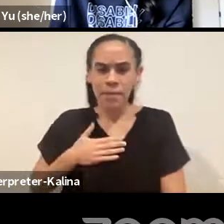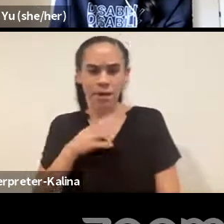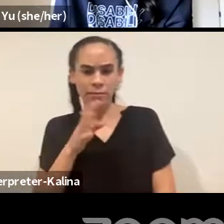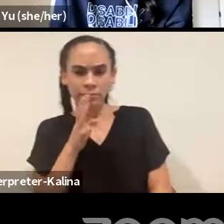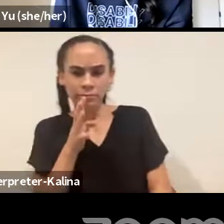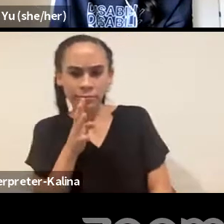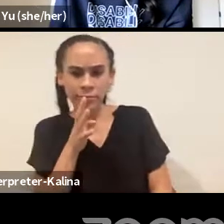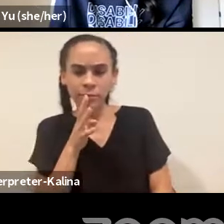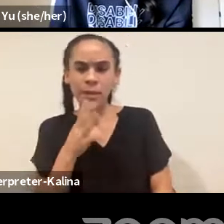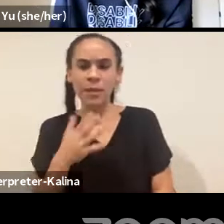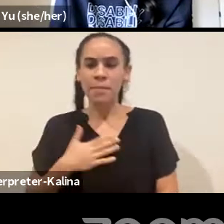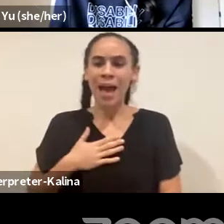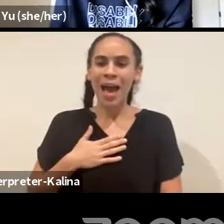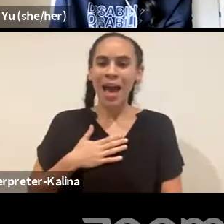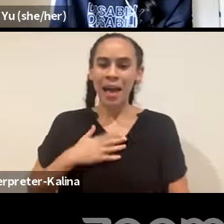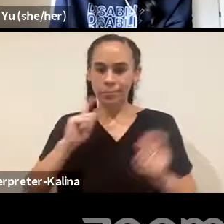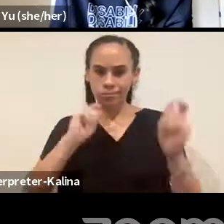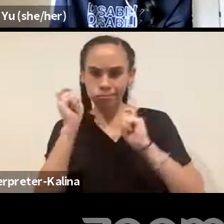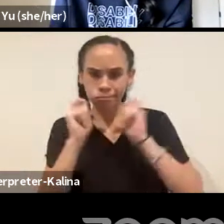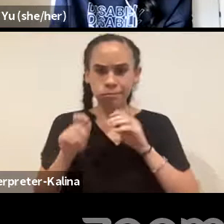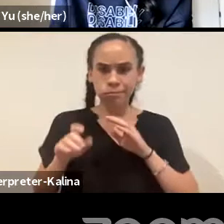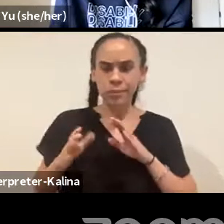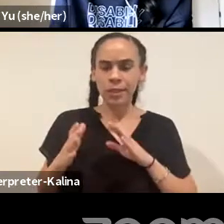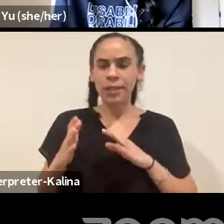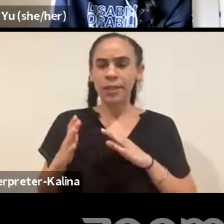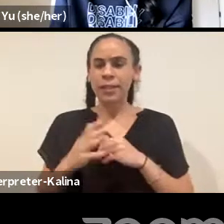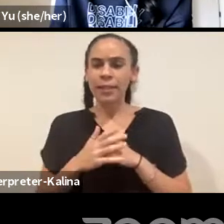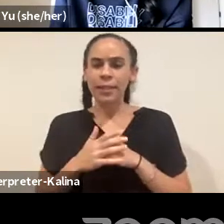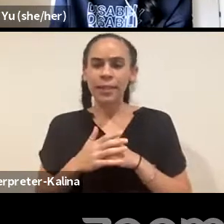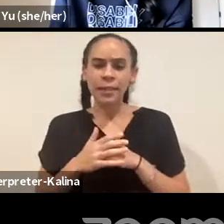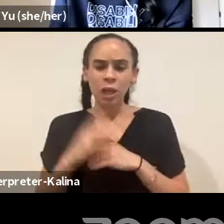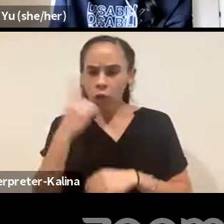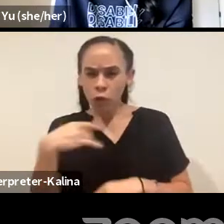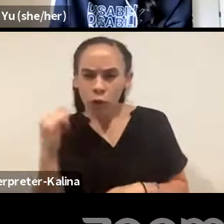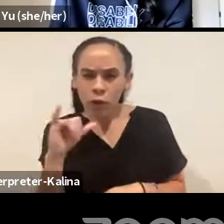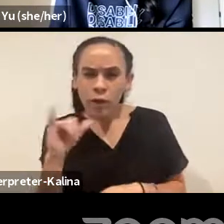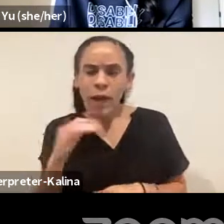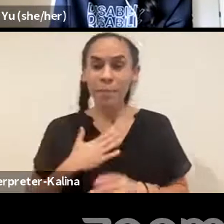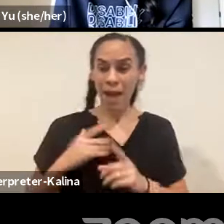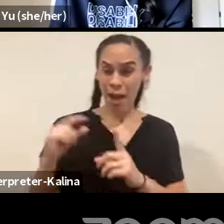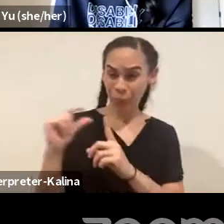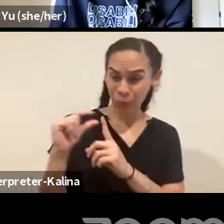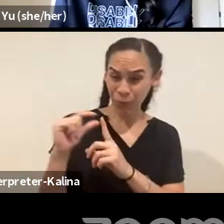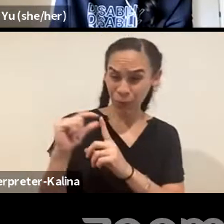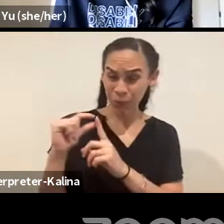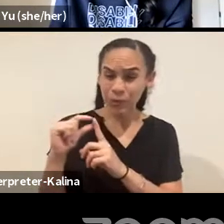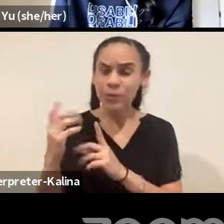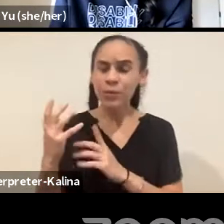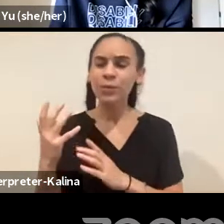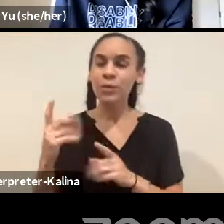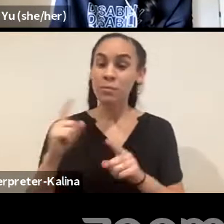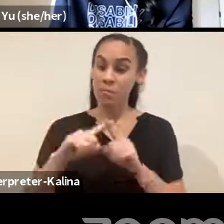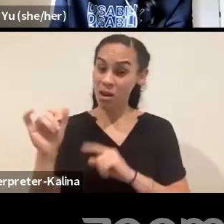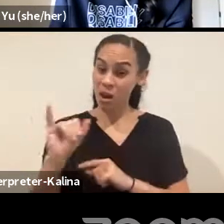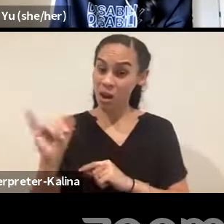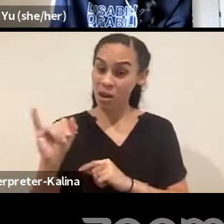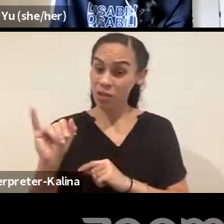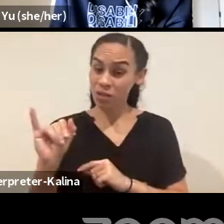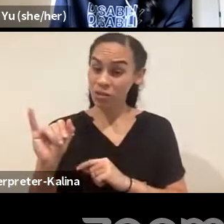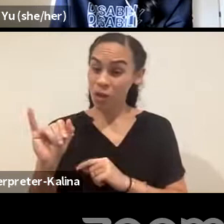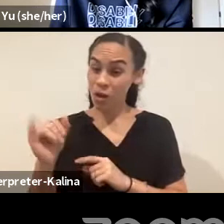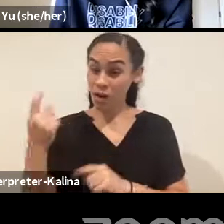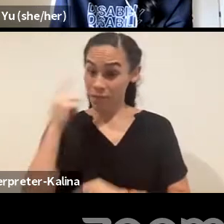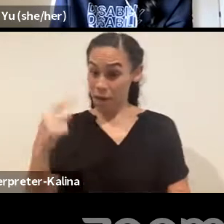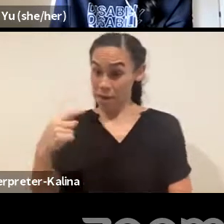my nonverbal communication is like in your midst and the words I use. But on the receiving end, for me, when I